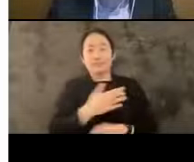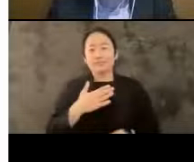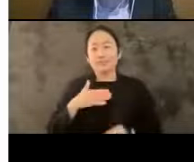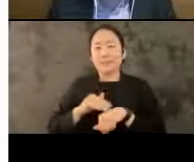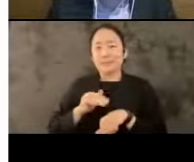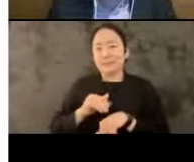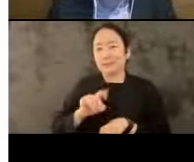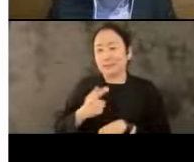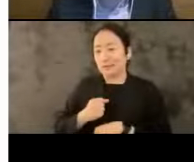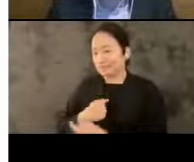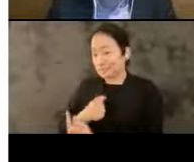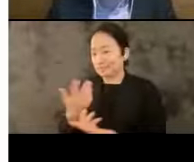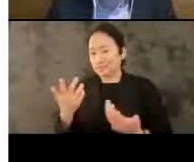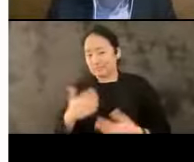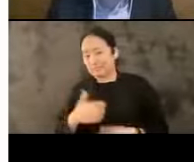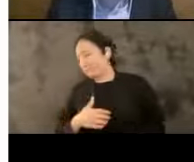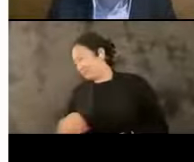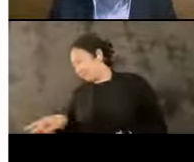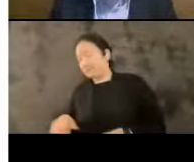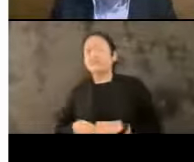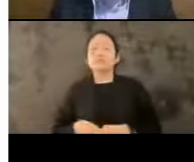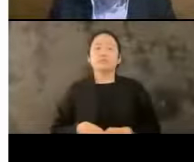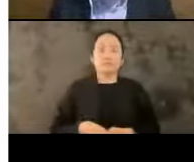All right, so then just the last slide about stations.